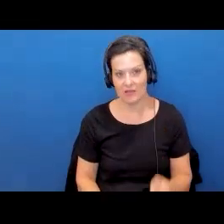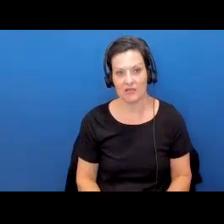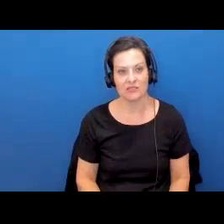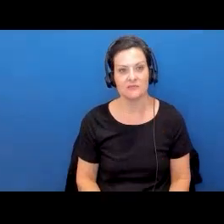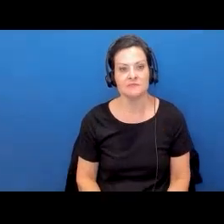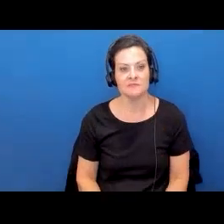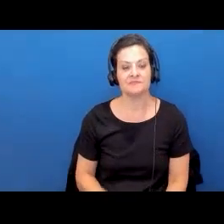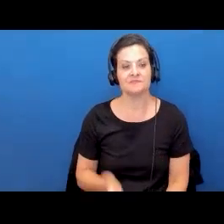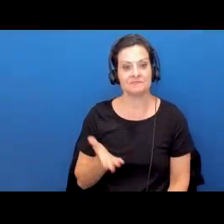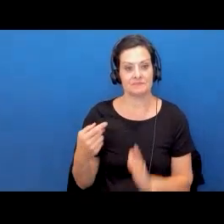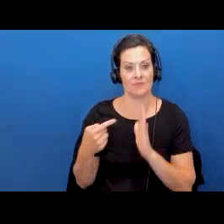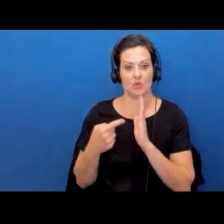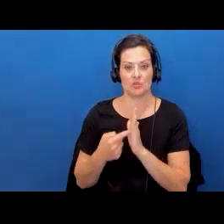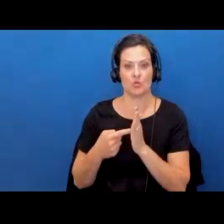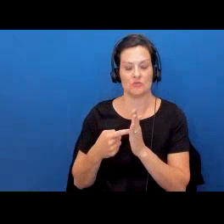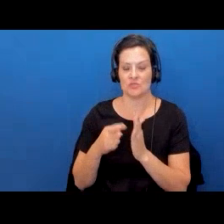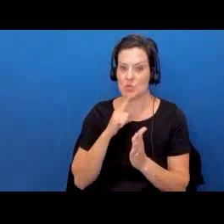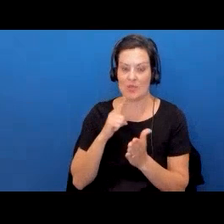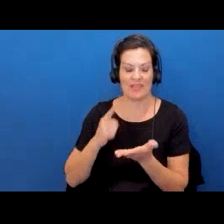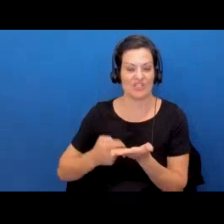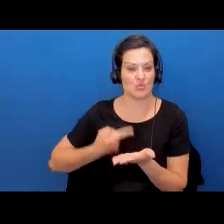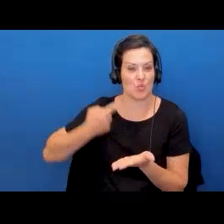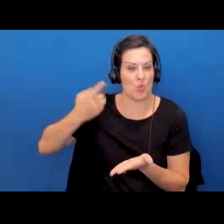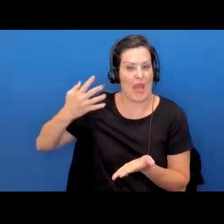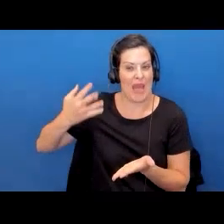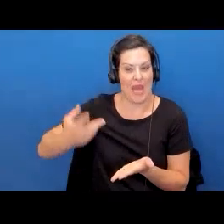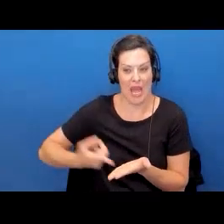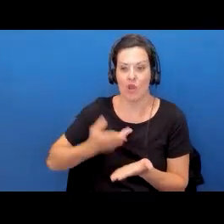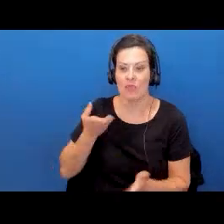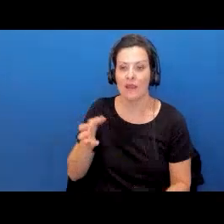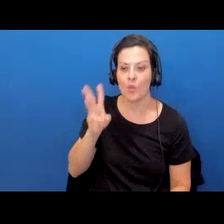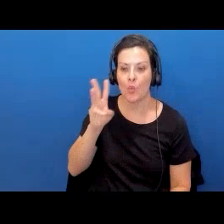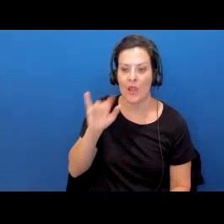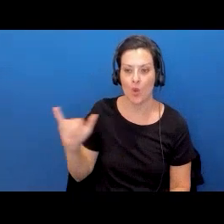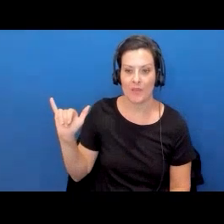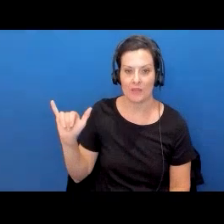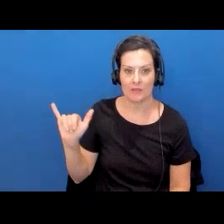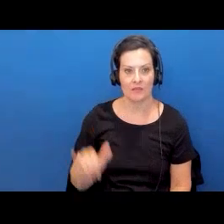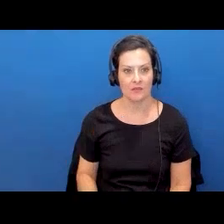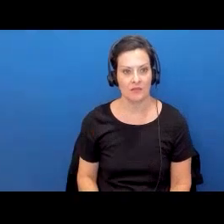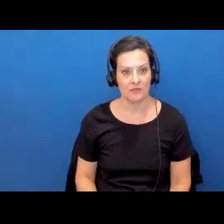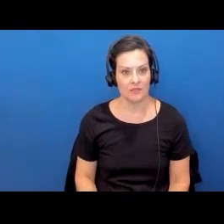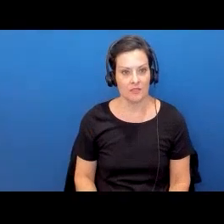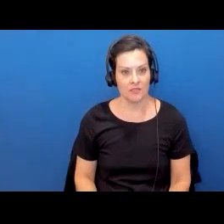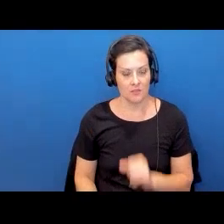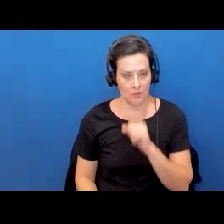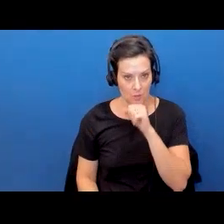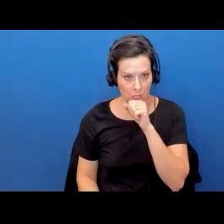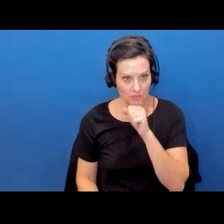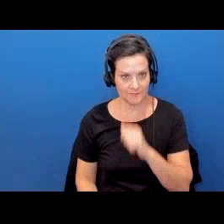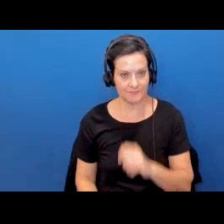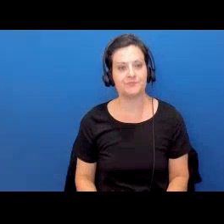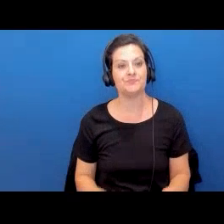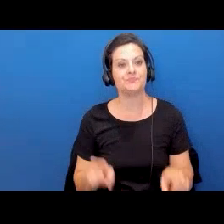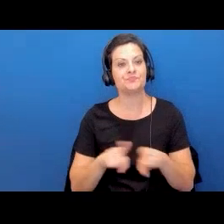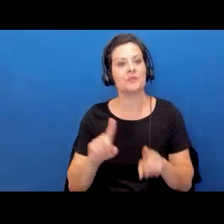This is just showing how rare it is. So really rare in Wyoming. And showing